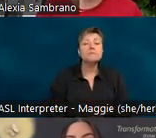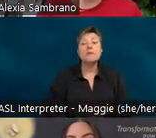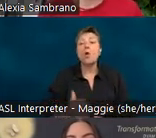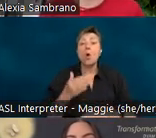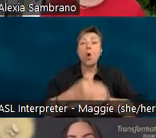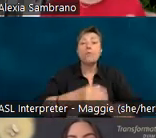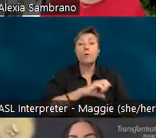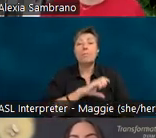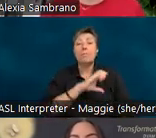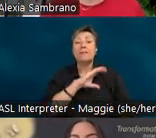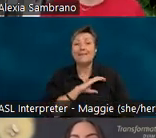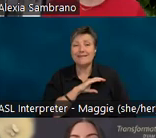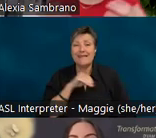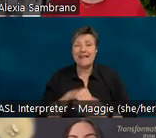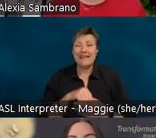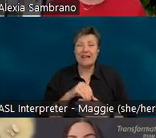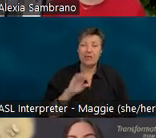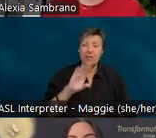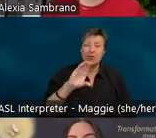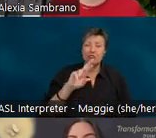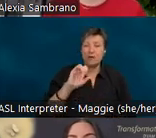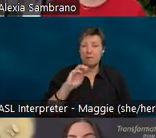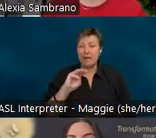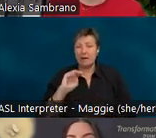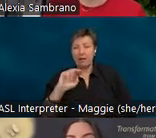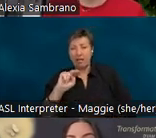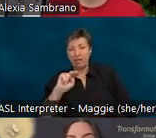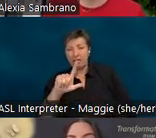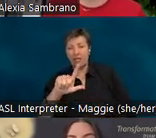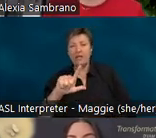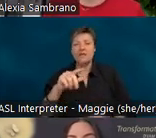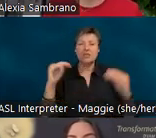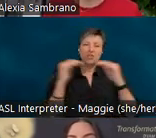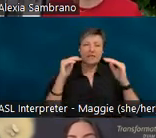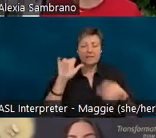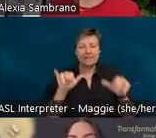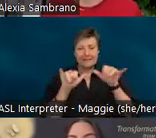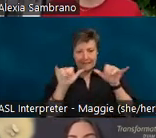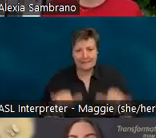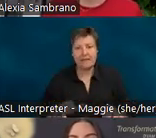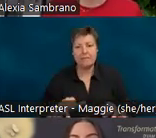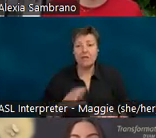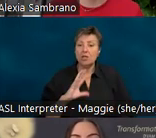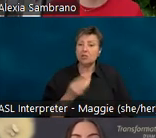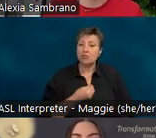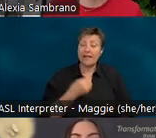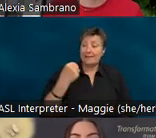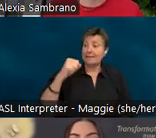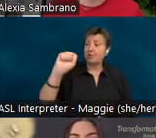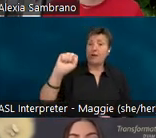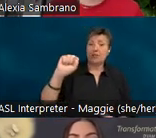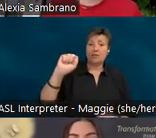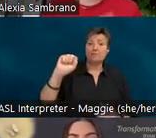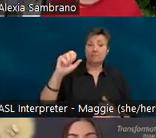justice system. So I'll talk a little bit about this later on when we're talking about the history of trans liberation movements and LGBTQ+ liberation